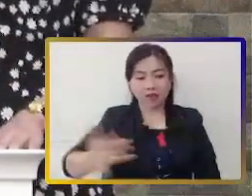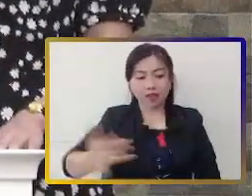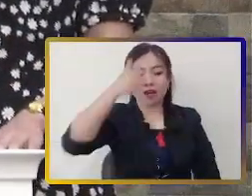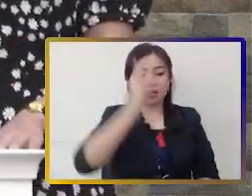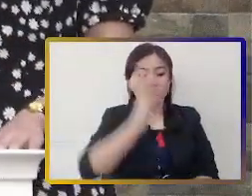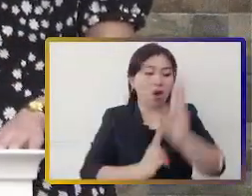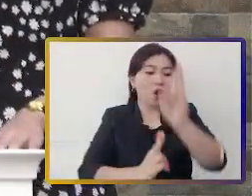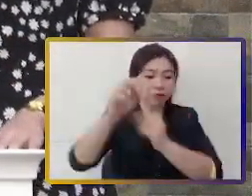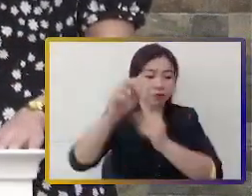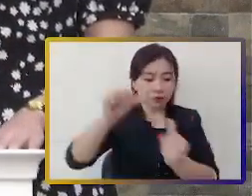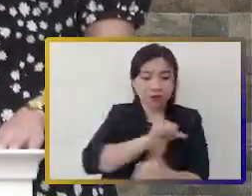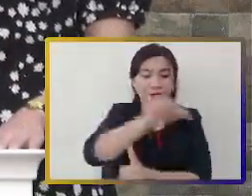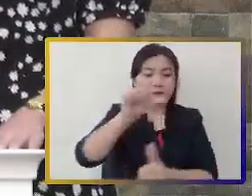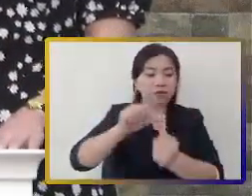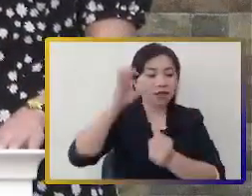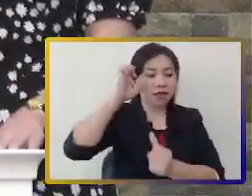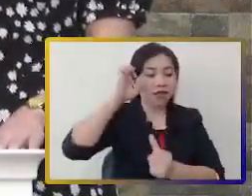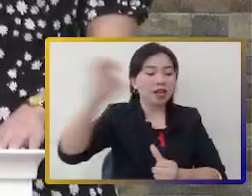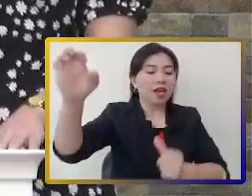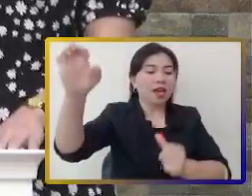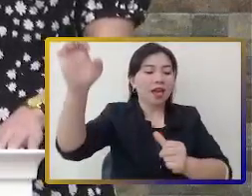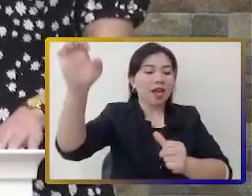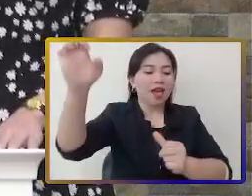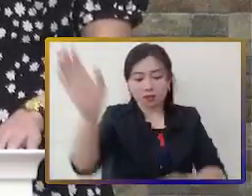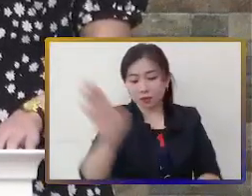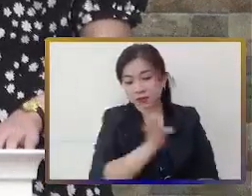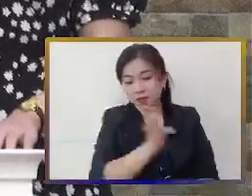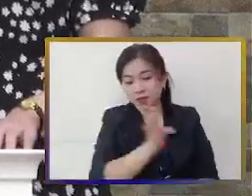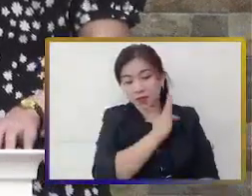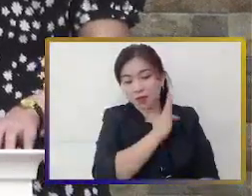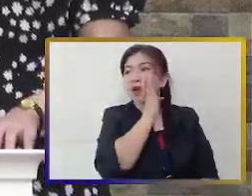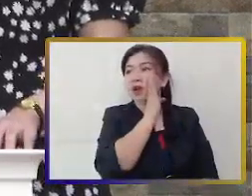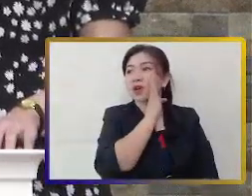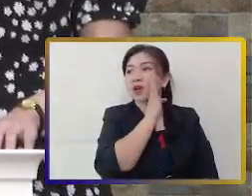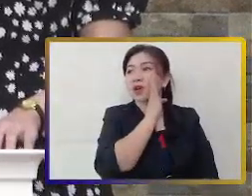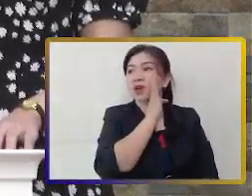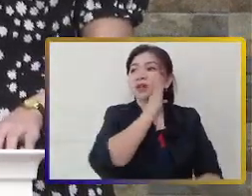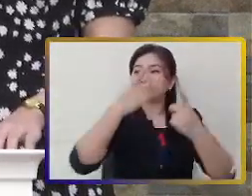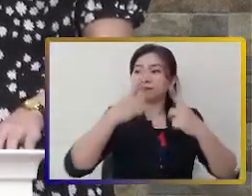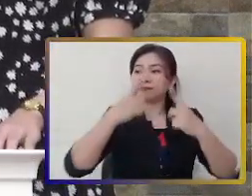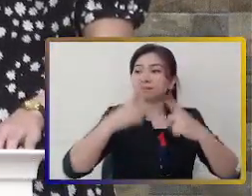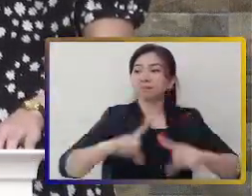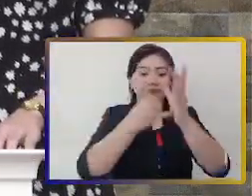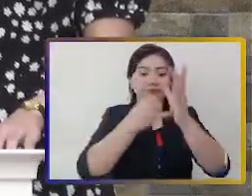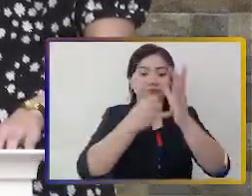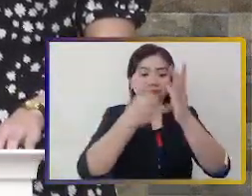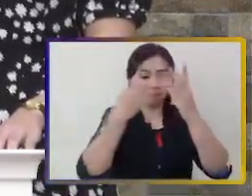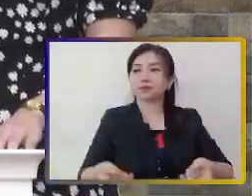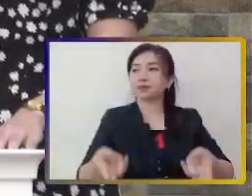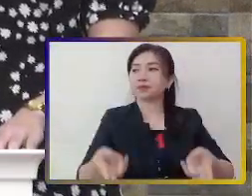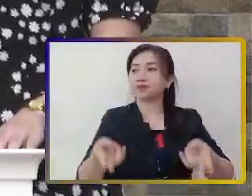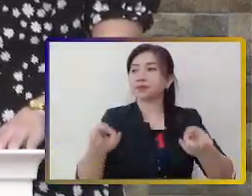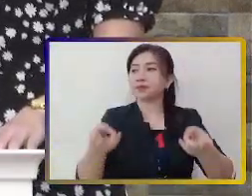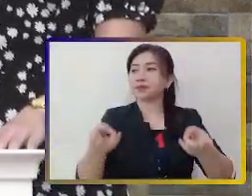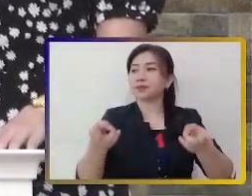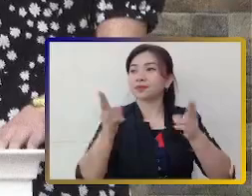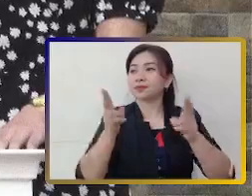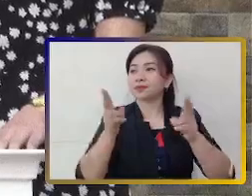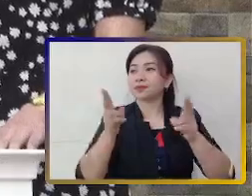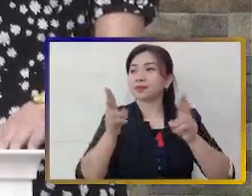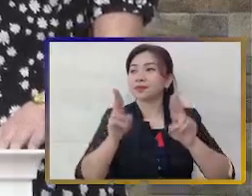feel God's arms around me, and He whispers, let it be.